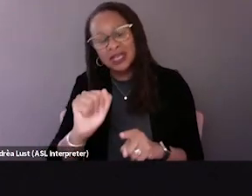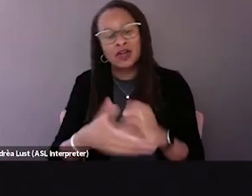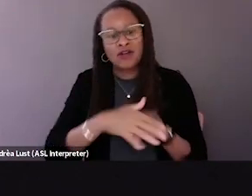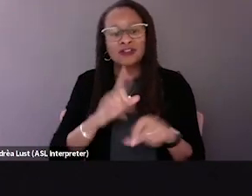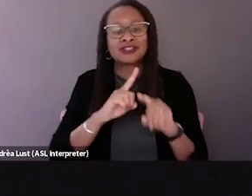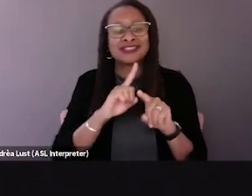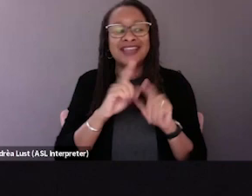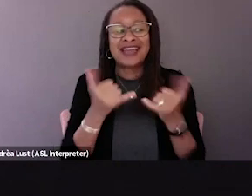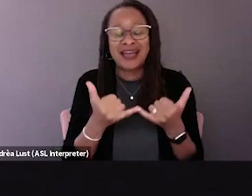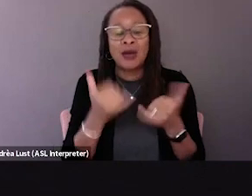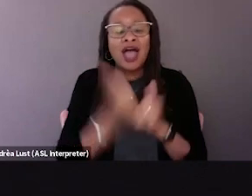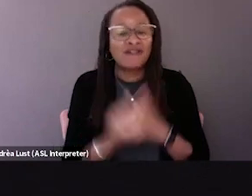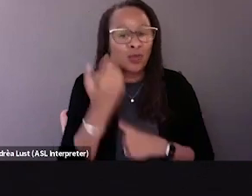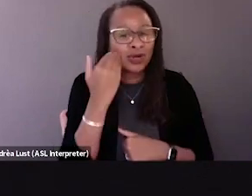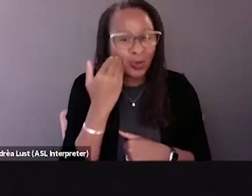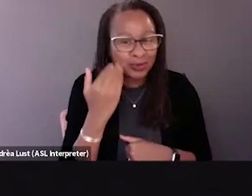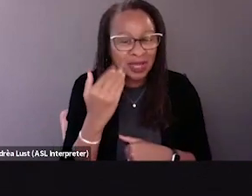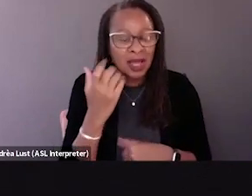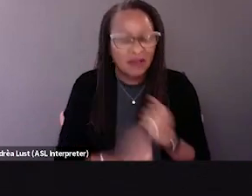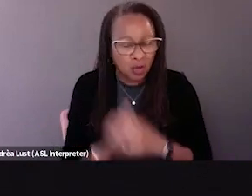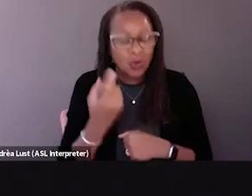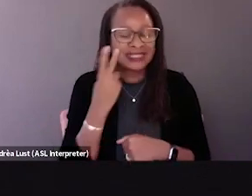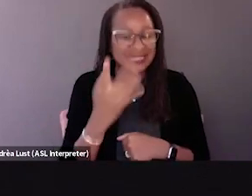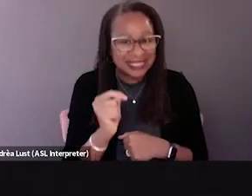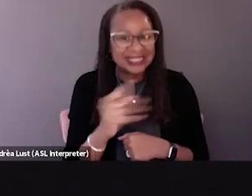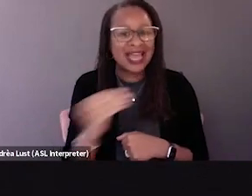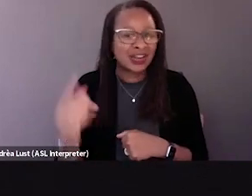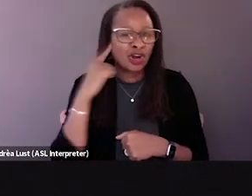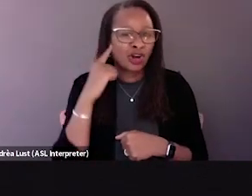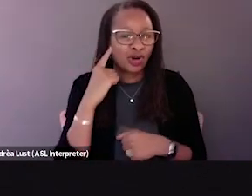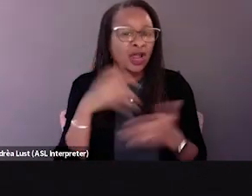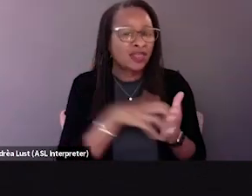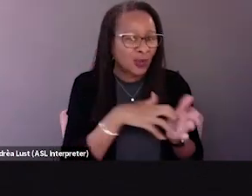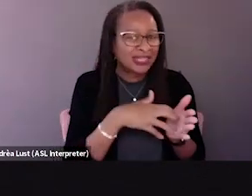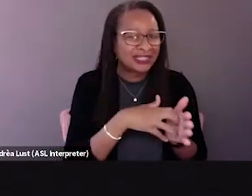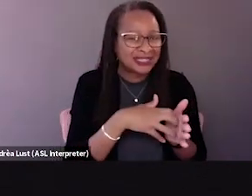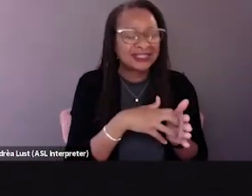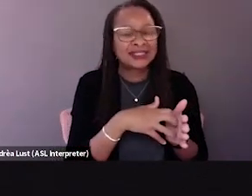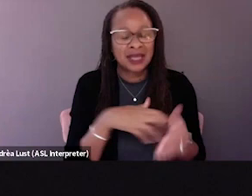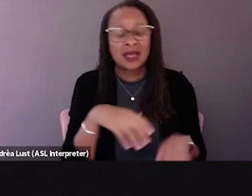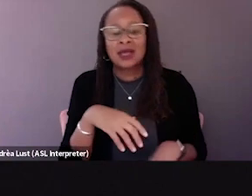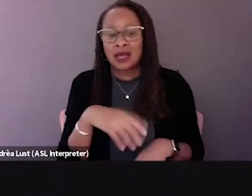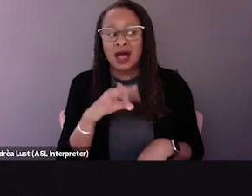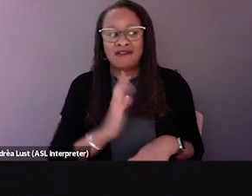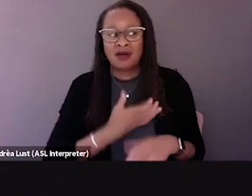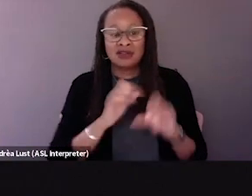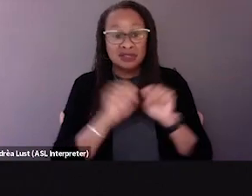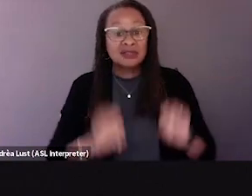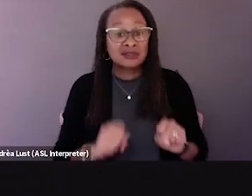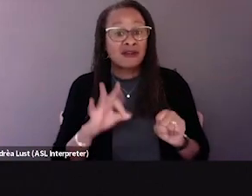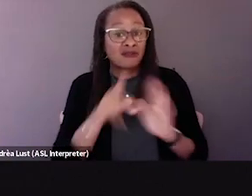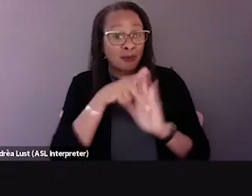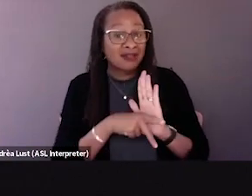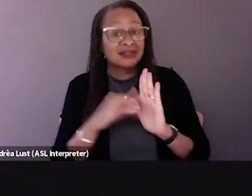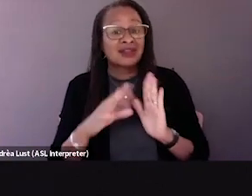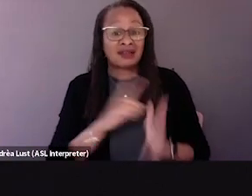everybody knows, right? Everybody has seen and heard the weaknesses and the shortcomings of our system, of policy,